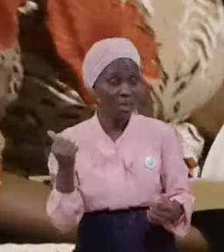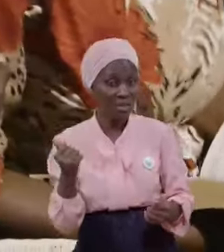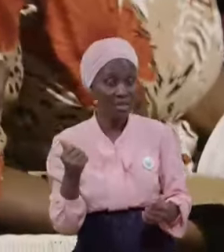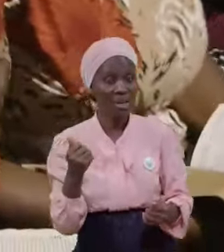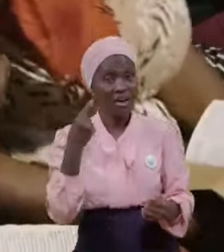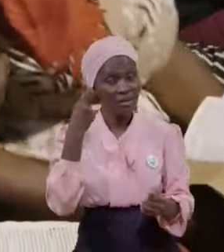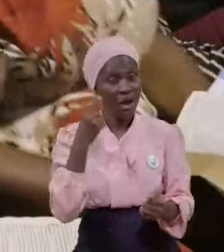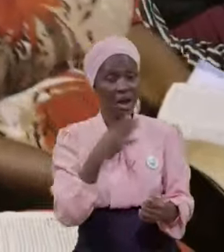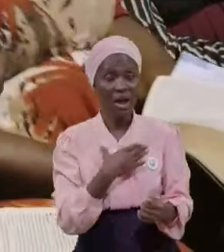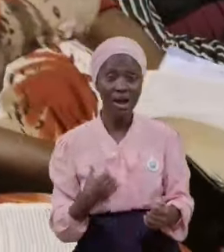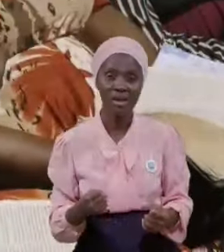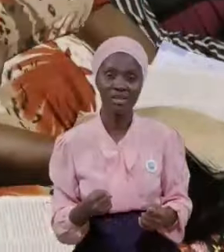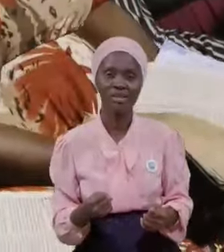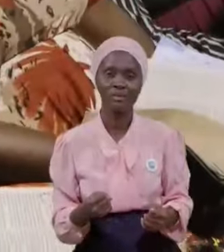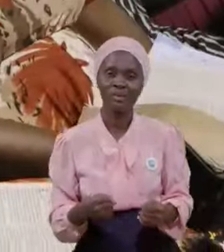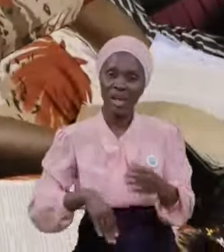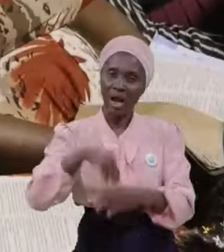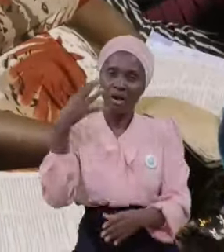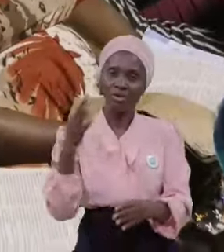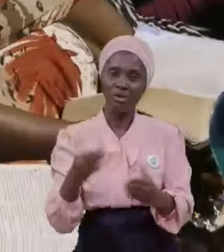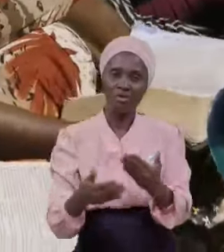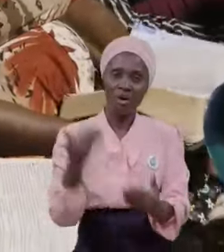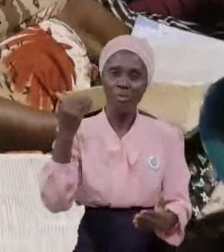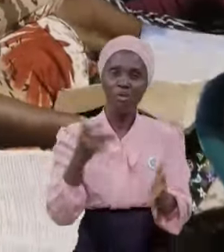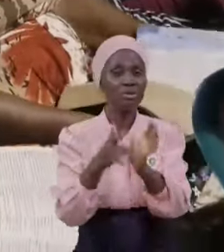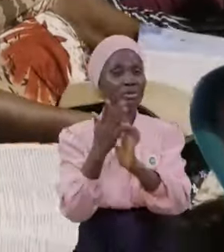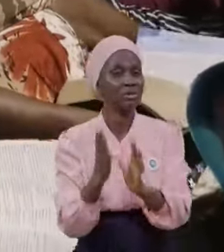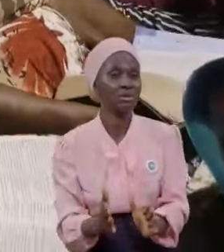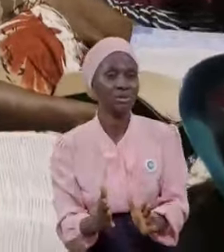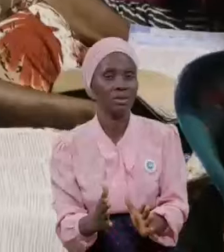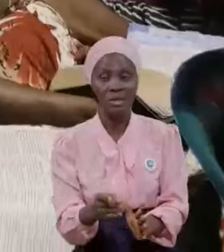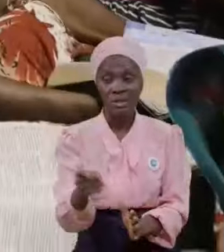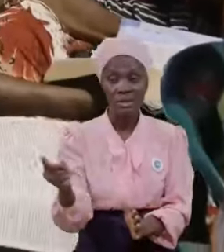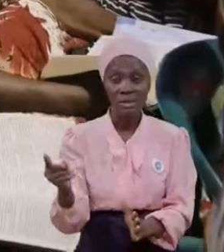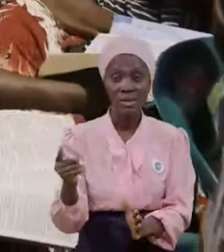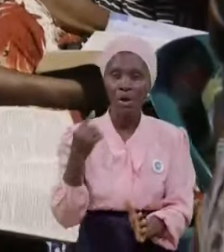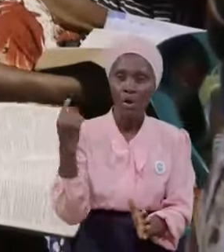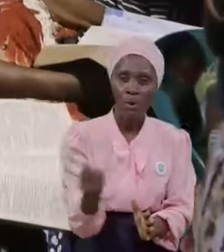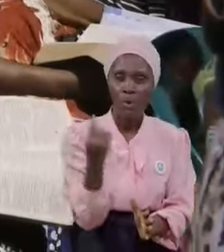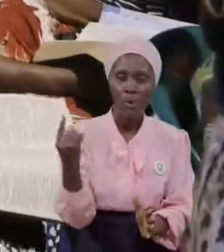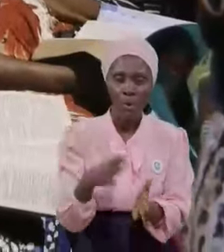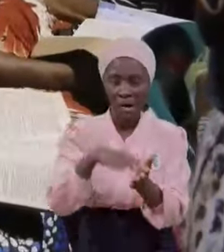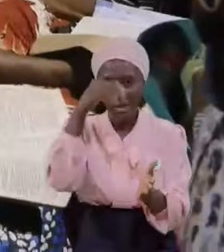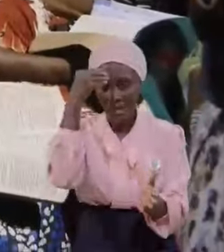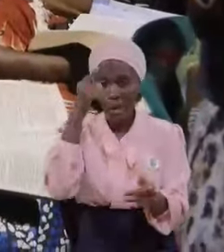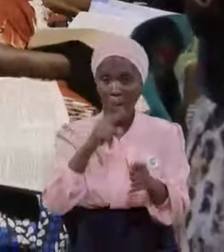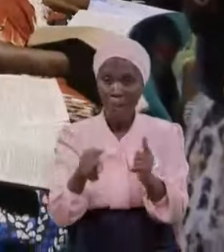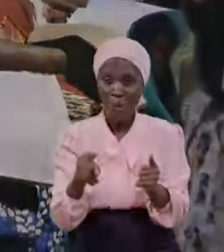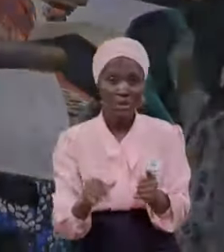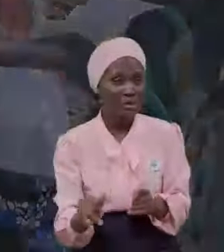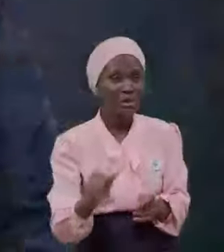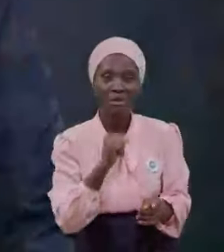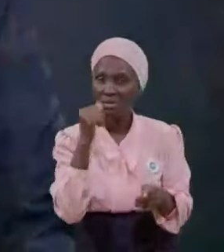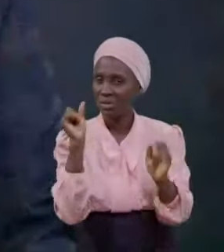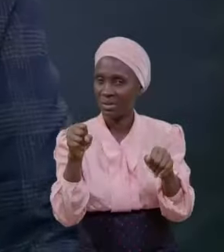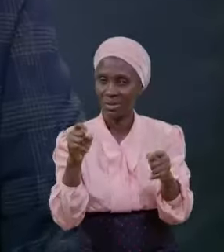are ever learning, and yet they are not able to come to